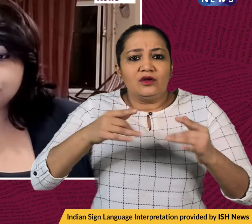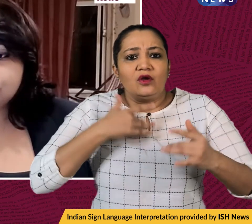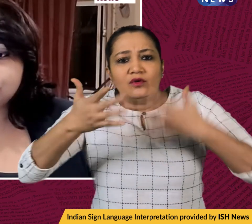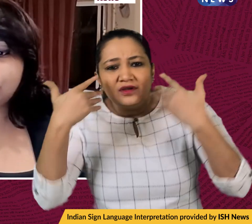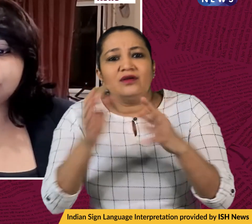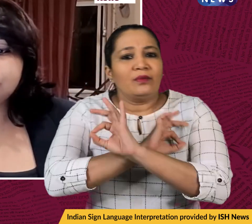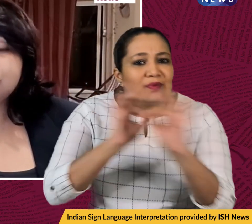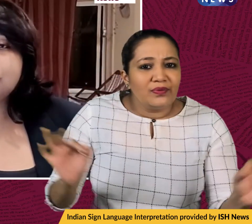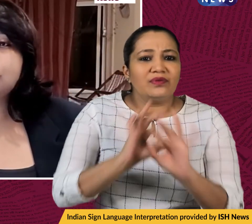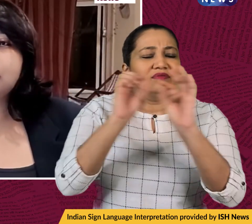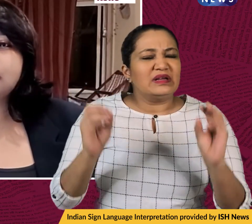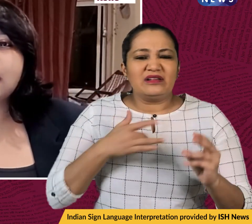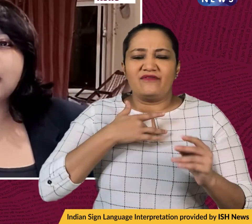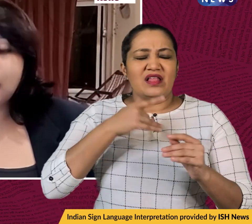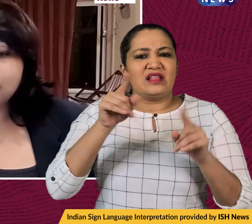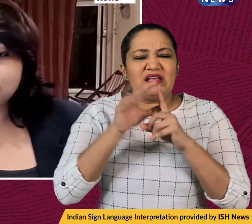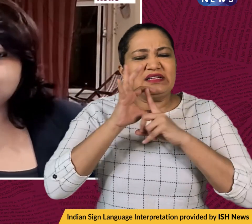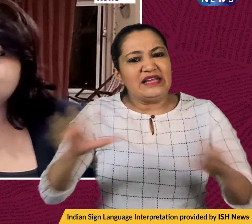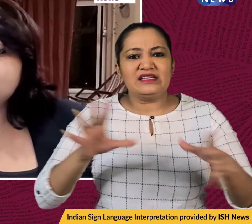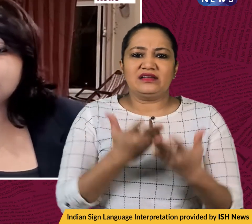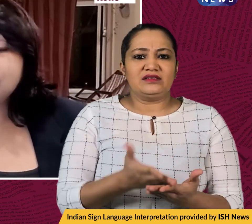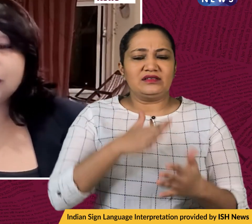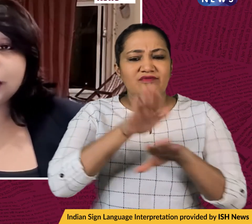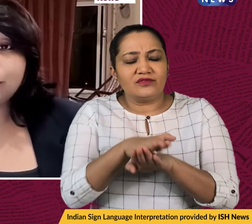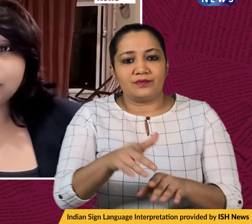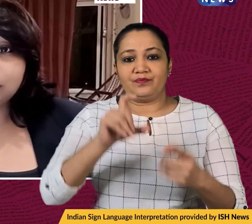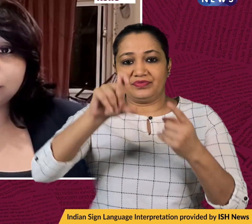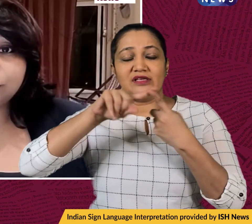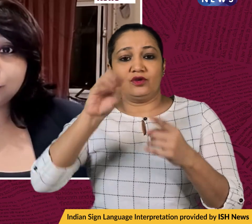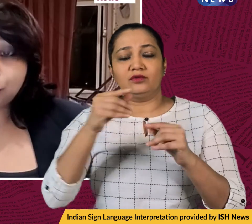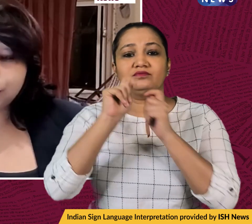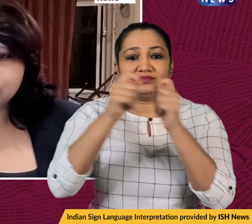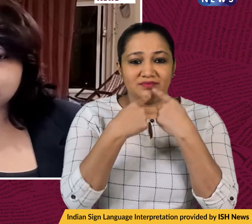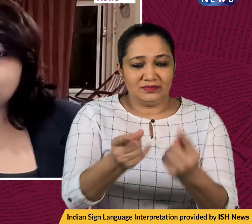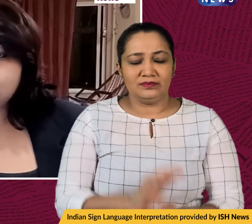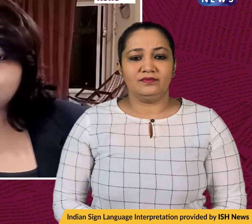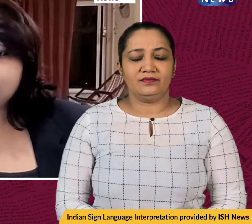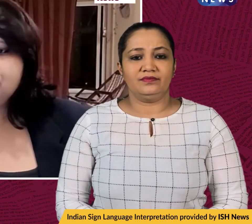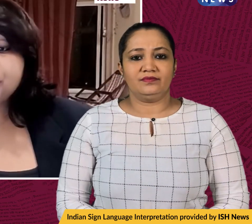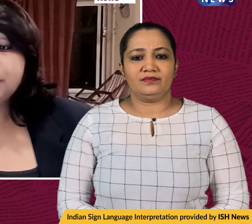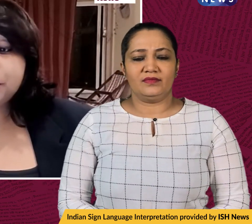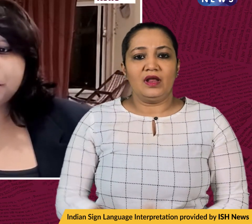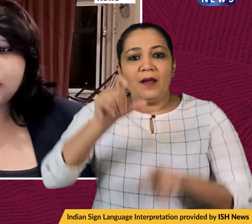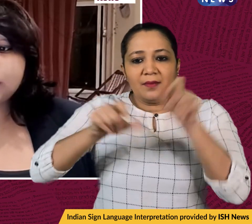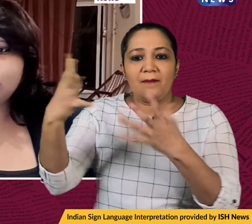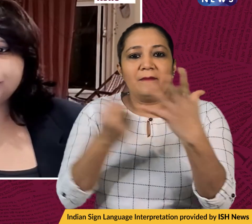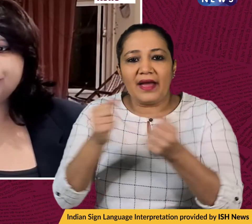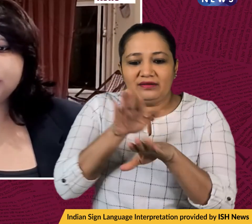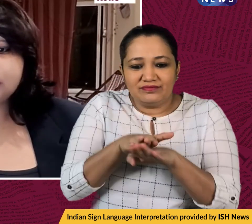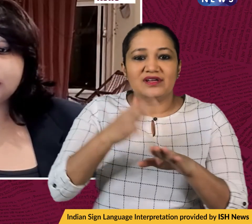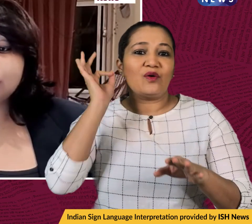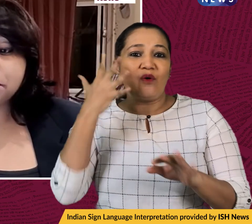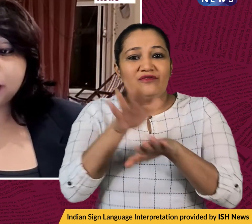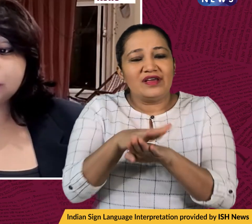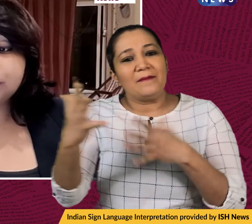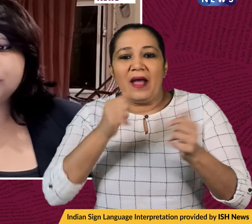without filtration and oxygenation is animal abuse. Now, the CEO in an interview with Reuters said, and I quote, "People buy a goldfish for